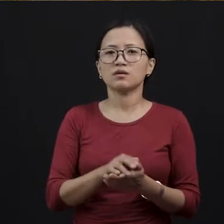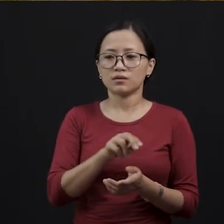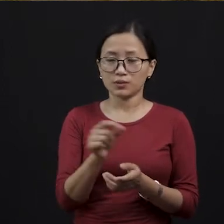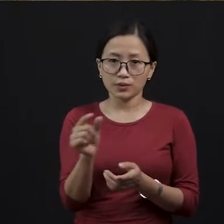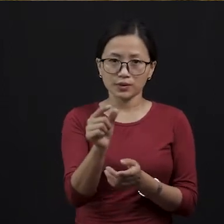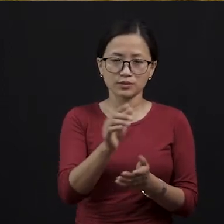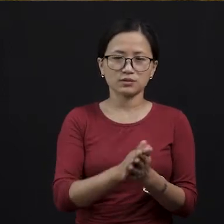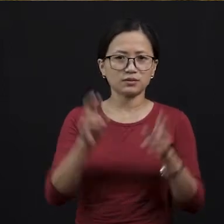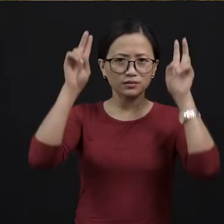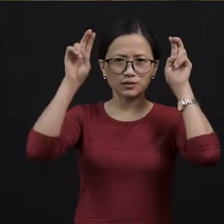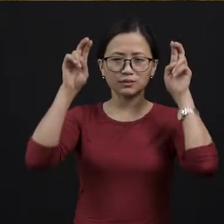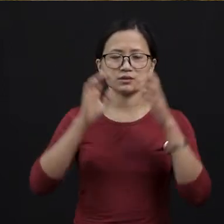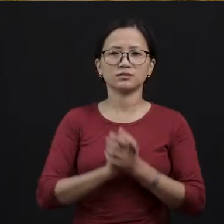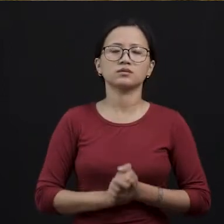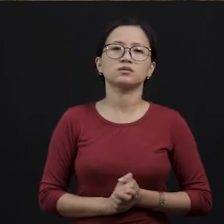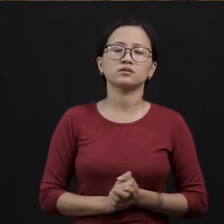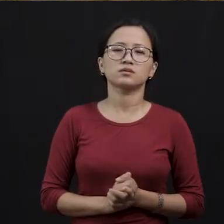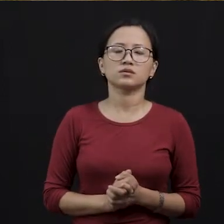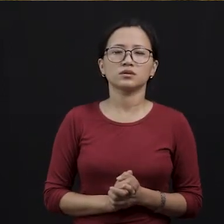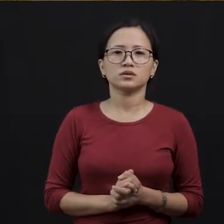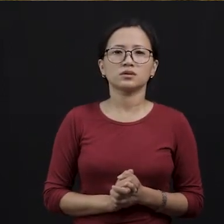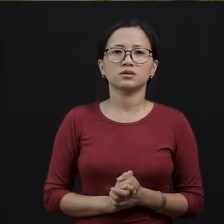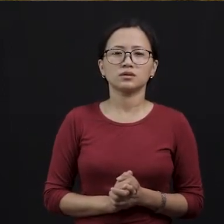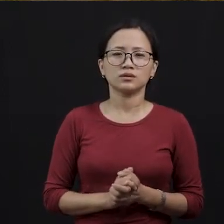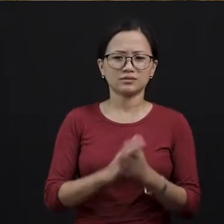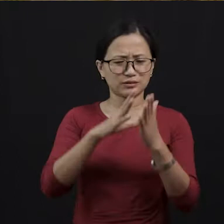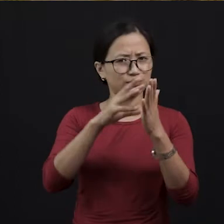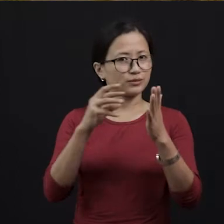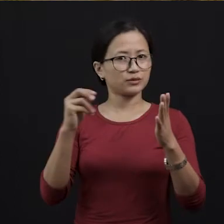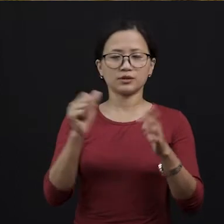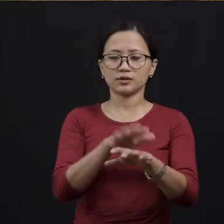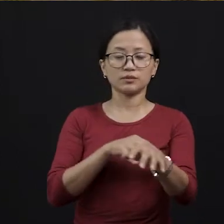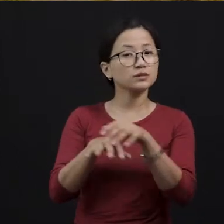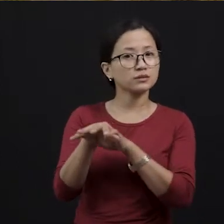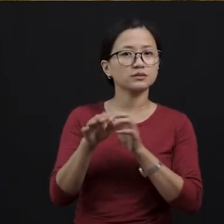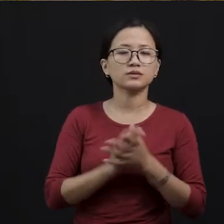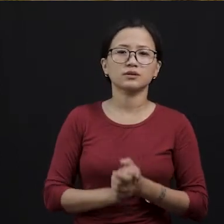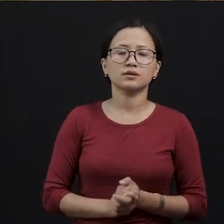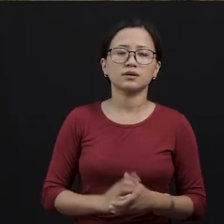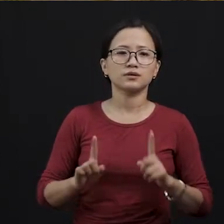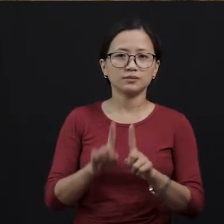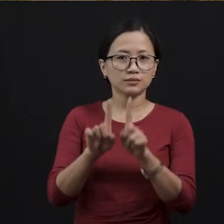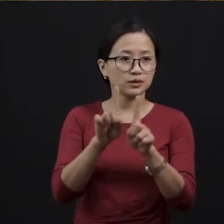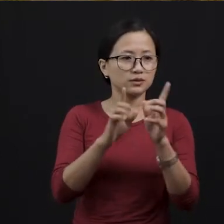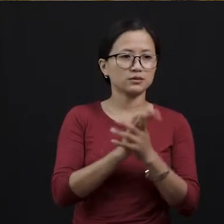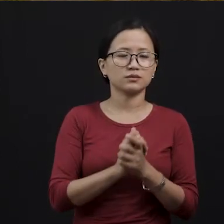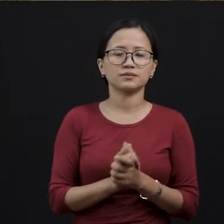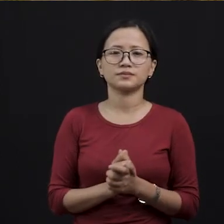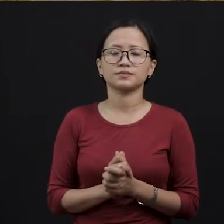the rabbits, all this, okay, dry animals. And the plants,